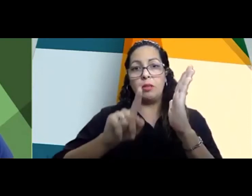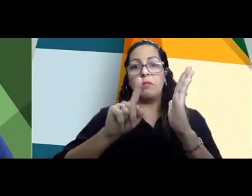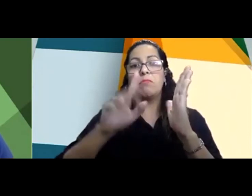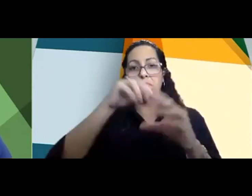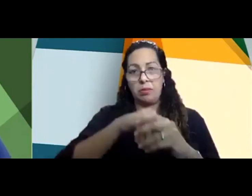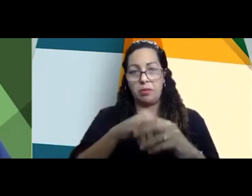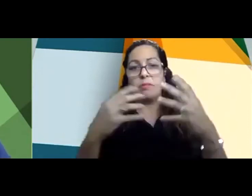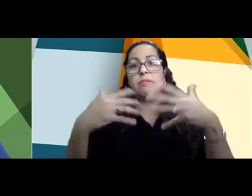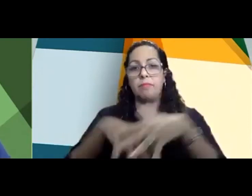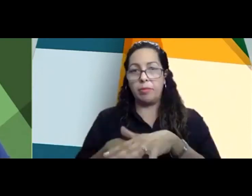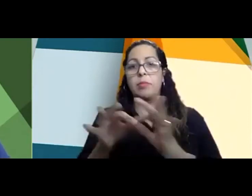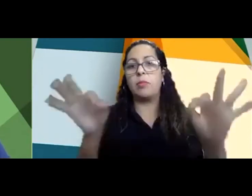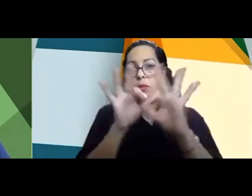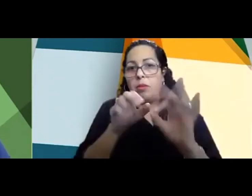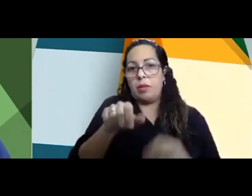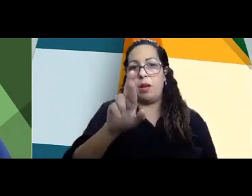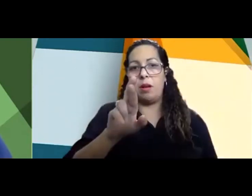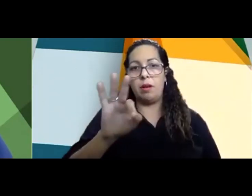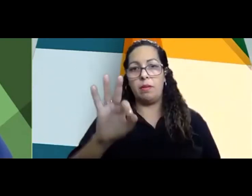part of this RFP.